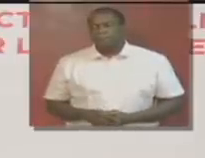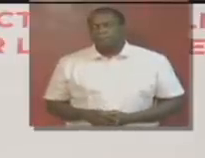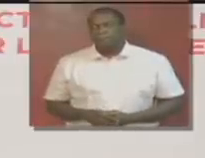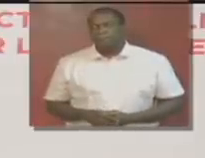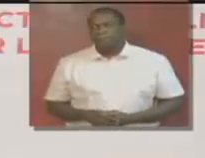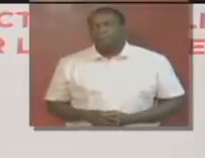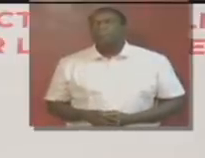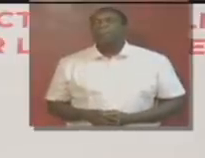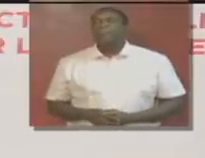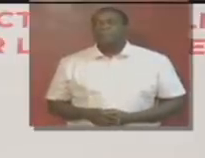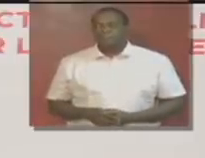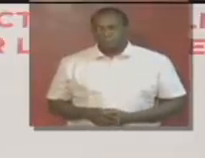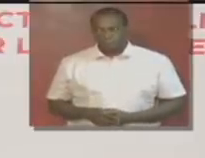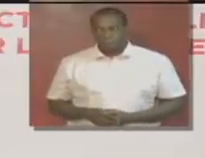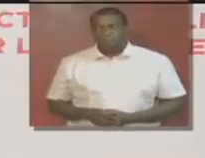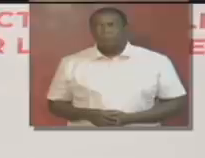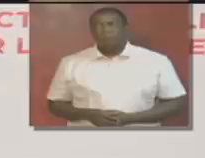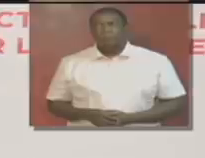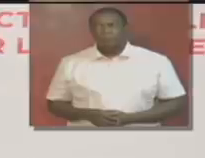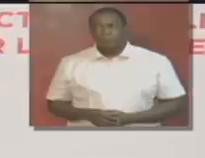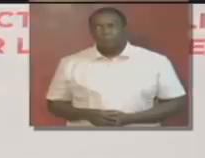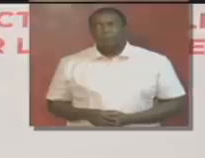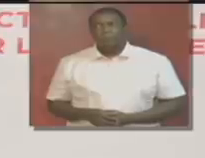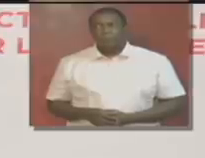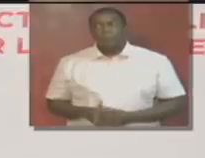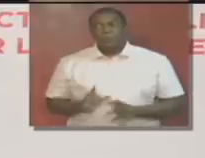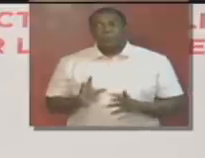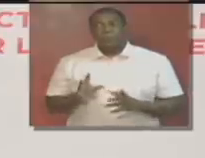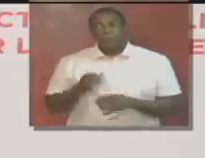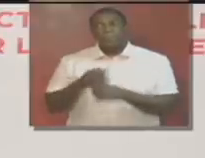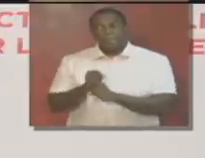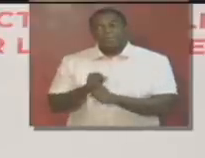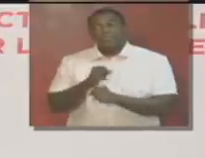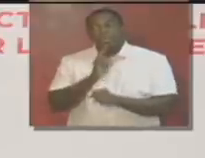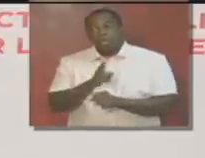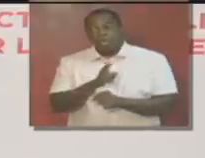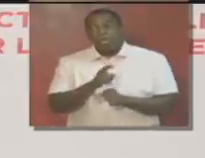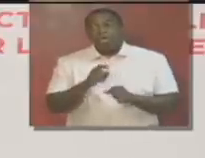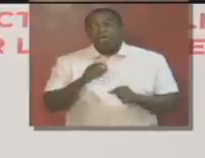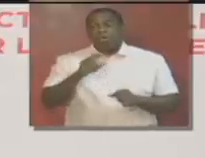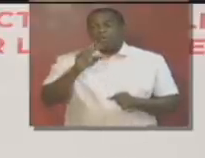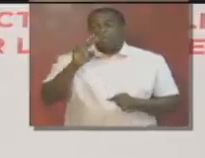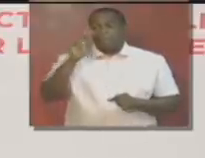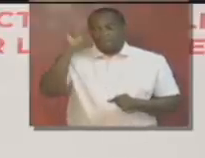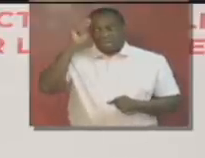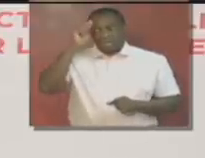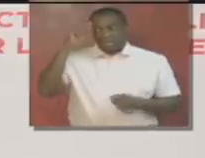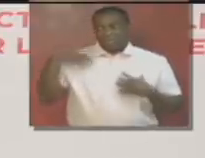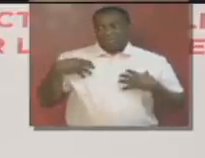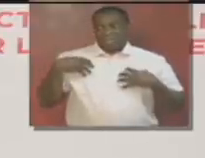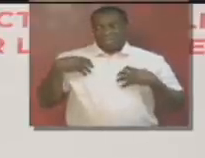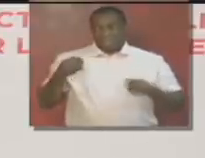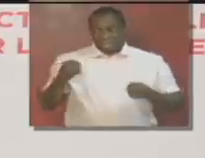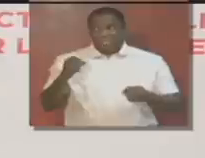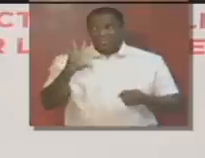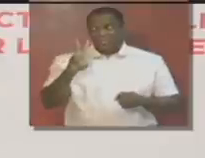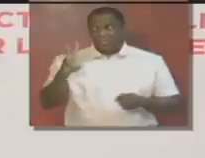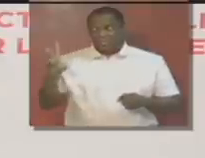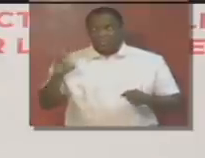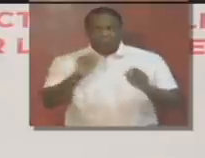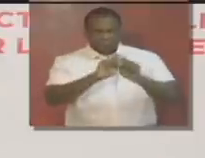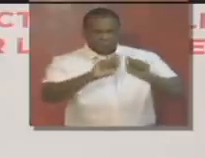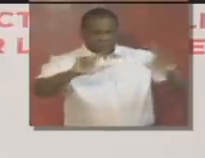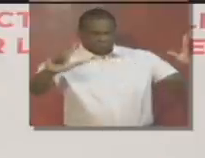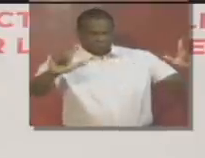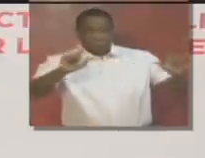probably pull back or make sure that we have hosted on the ministry's website for those so interested. I'm going to turn you over to